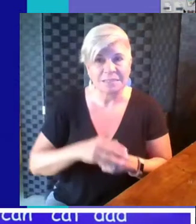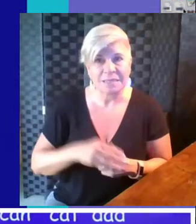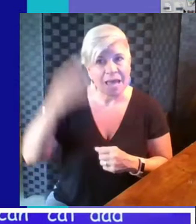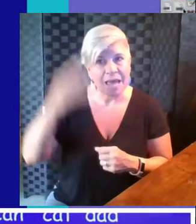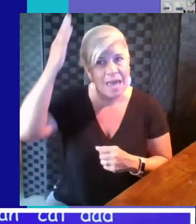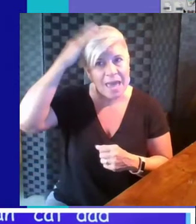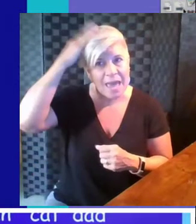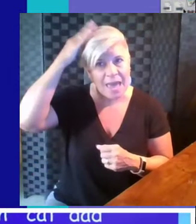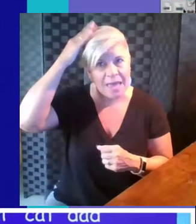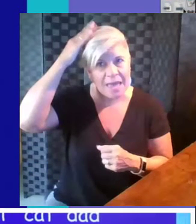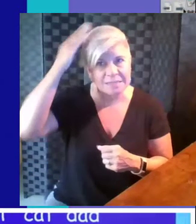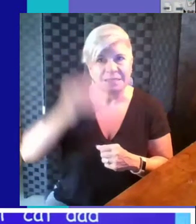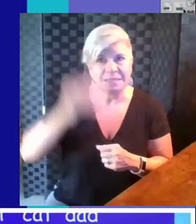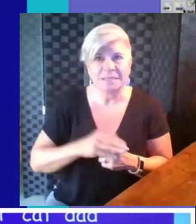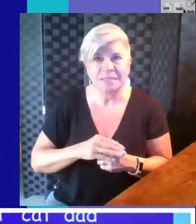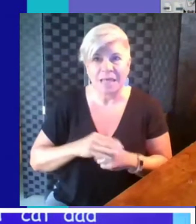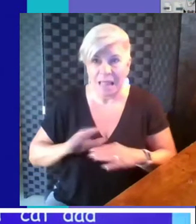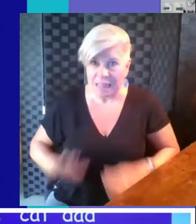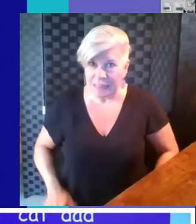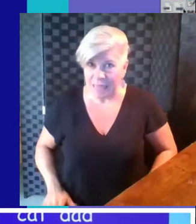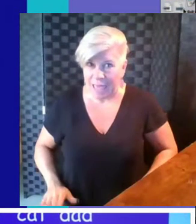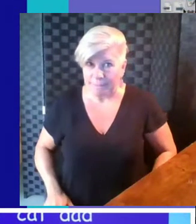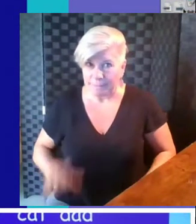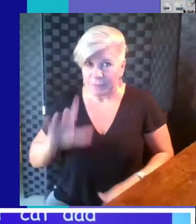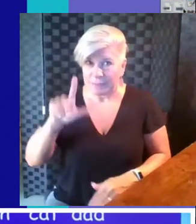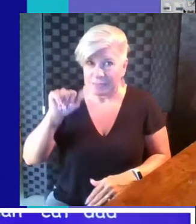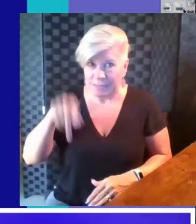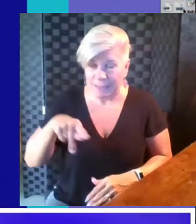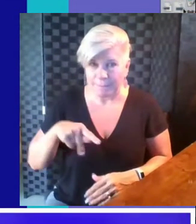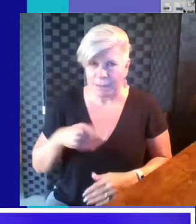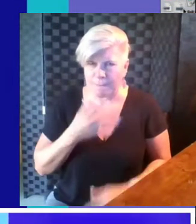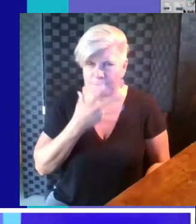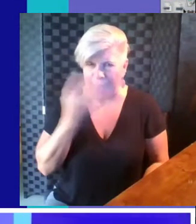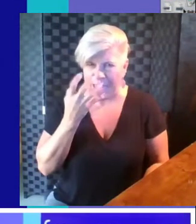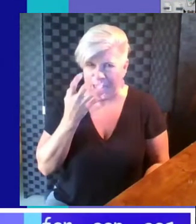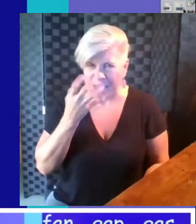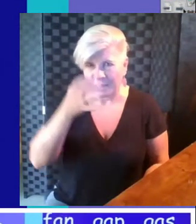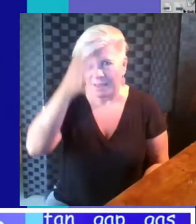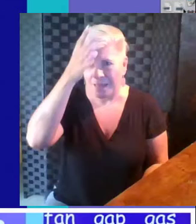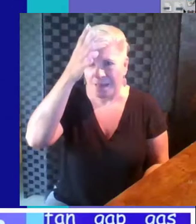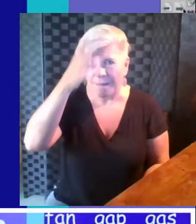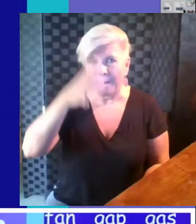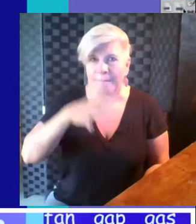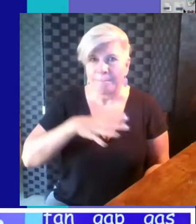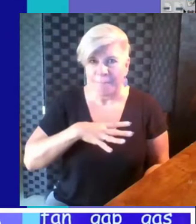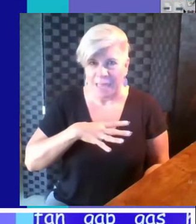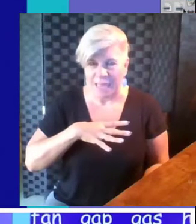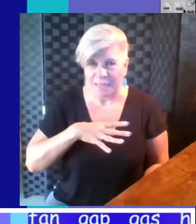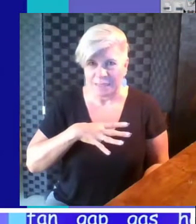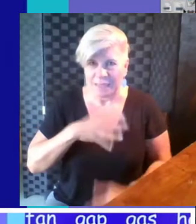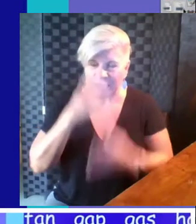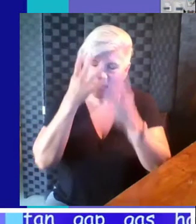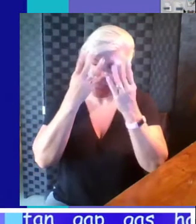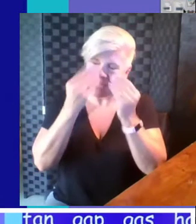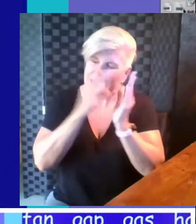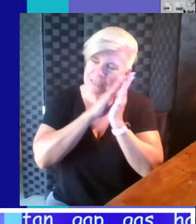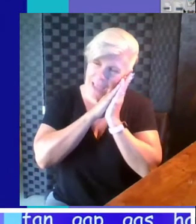gas, hat, lap, mad,